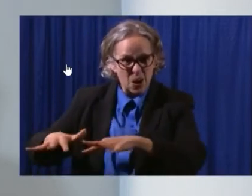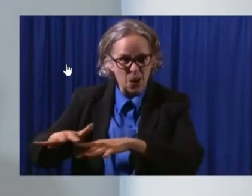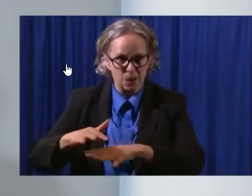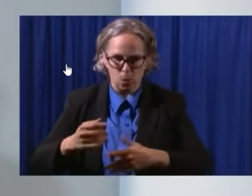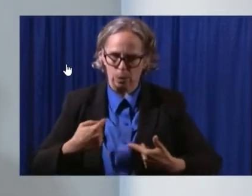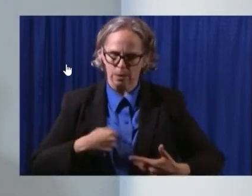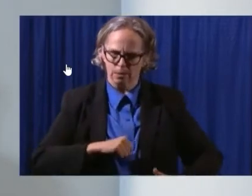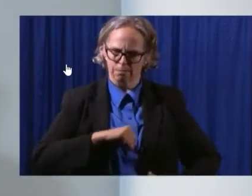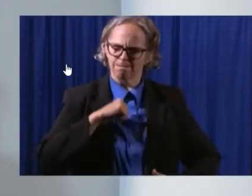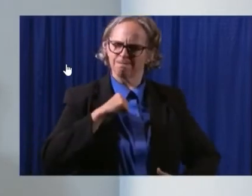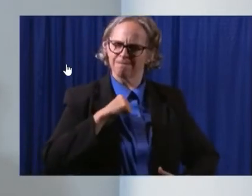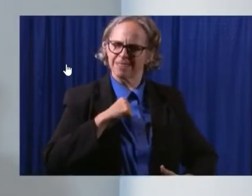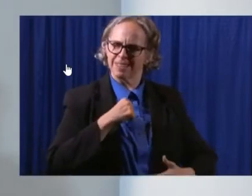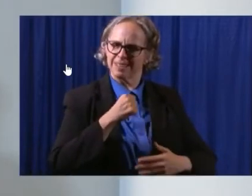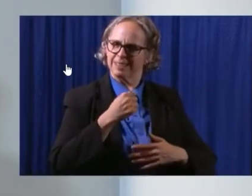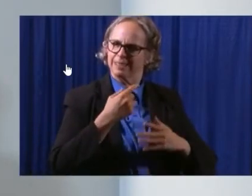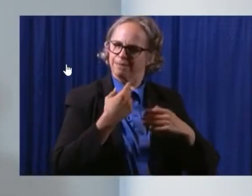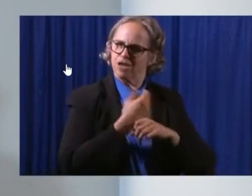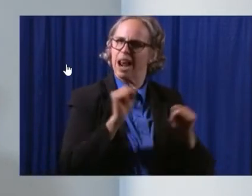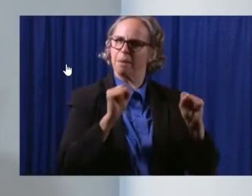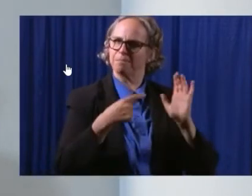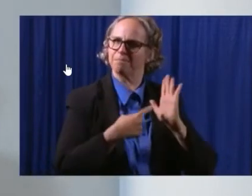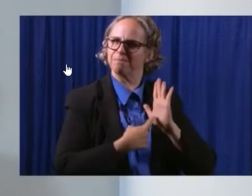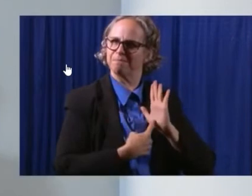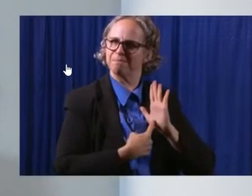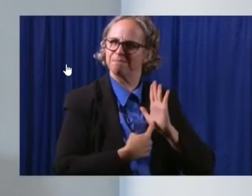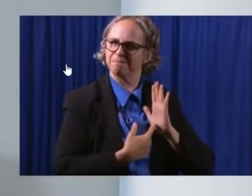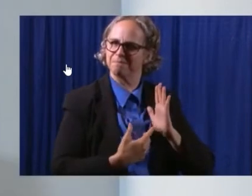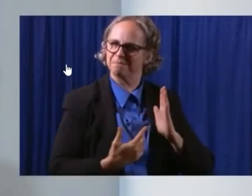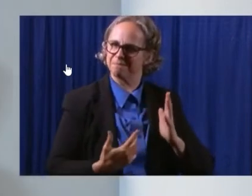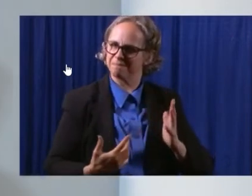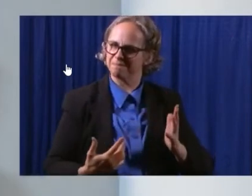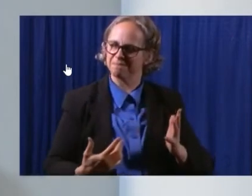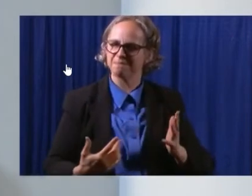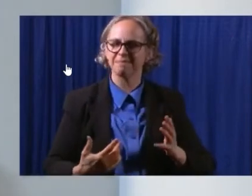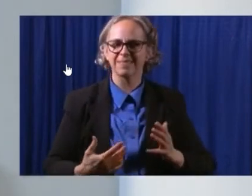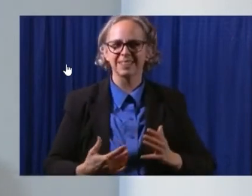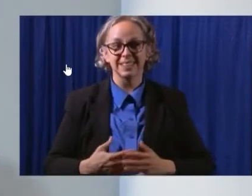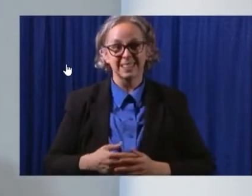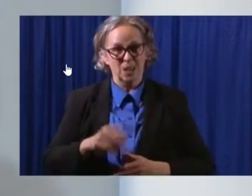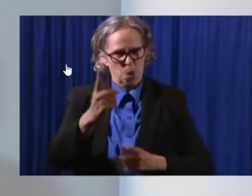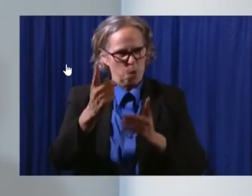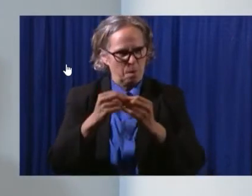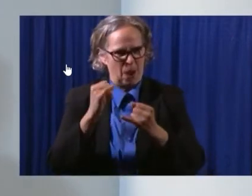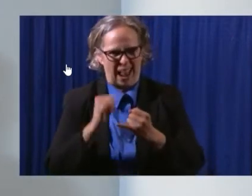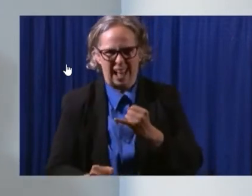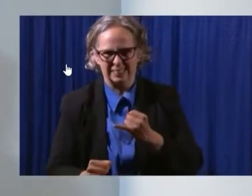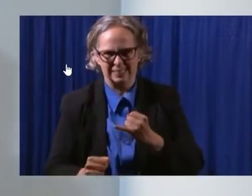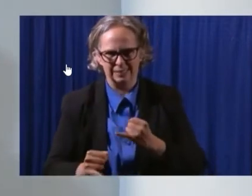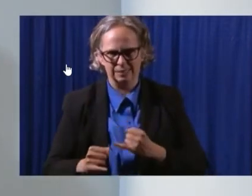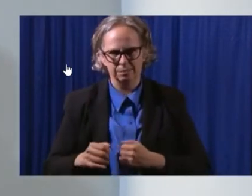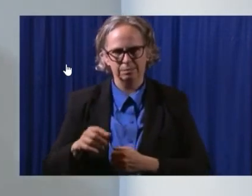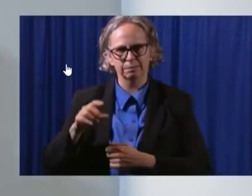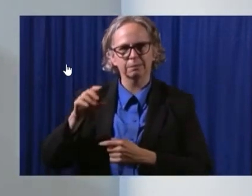great nation. And then finally, one data point that I want to